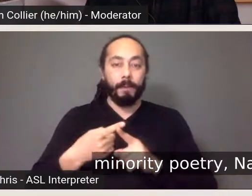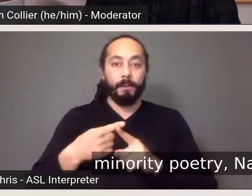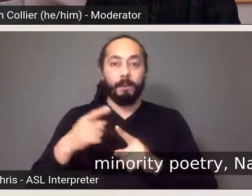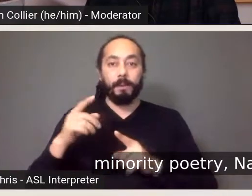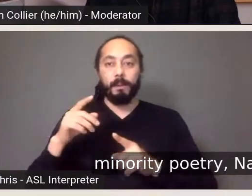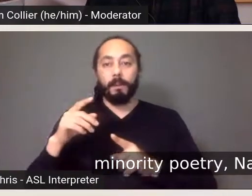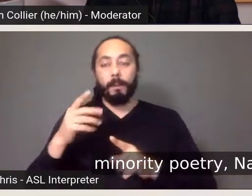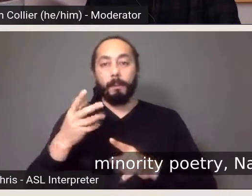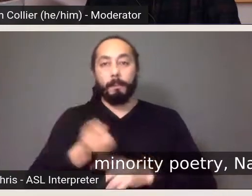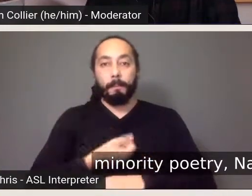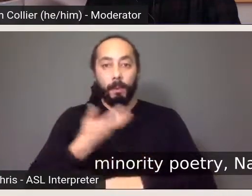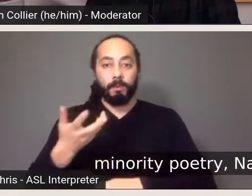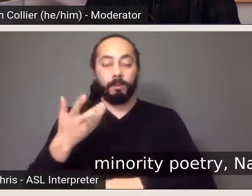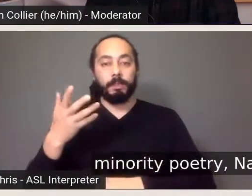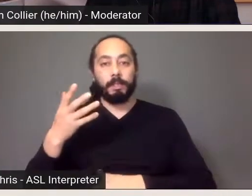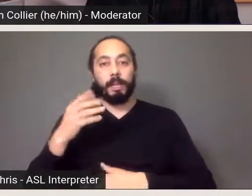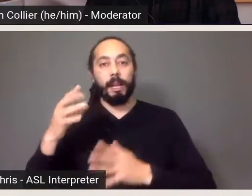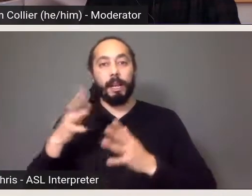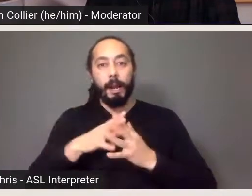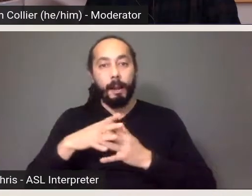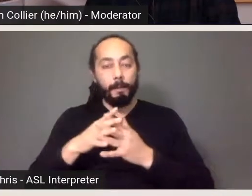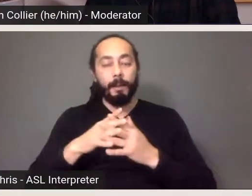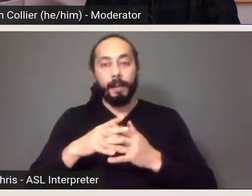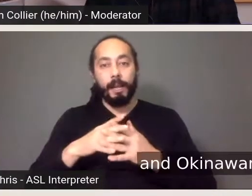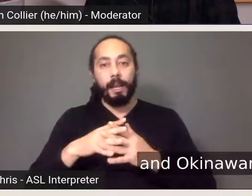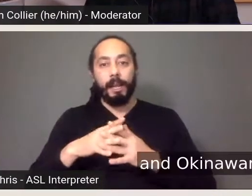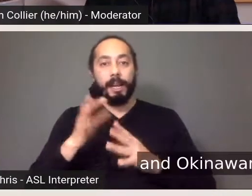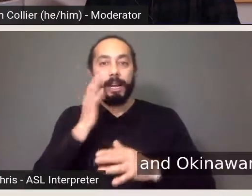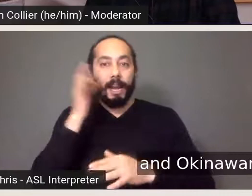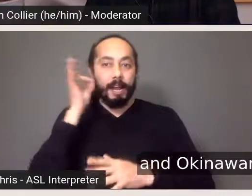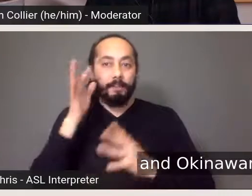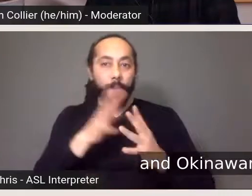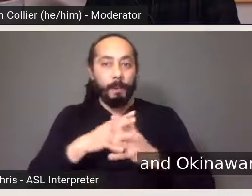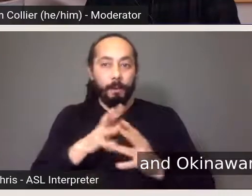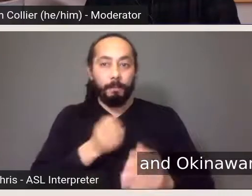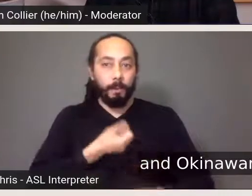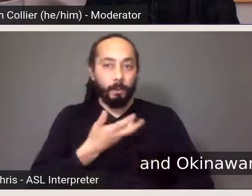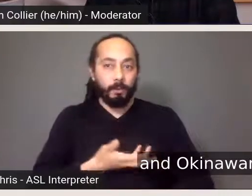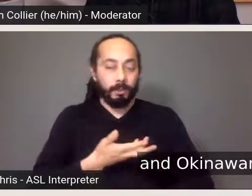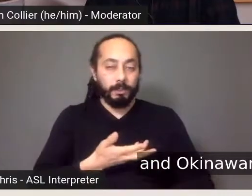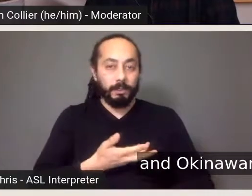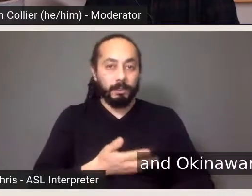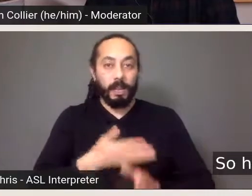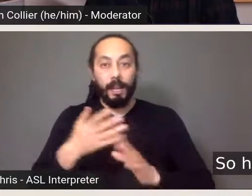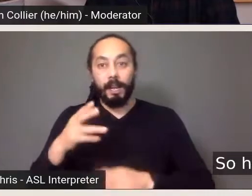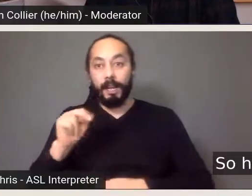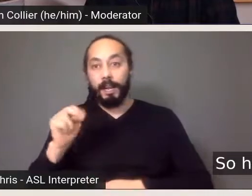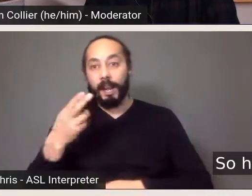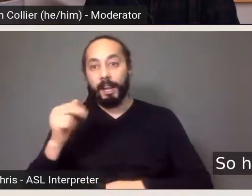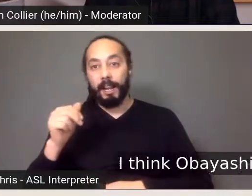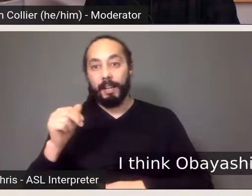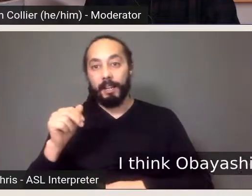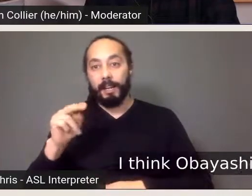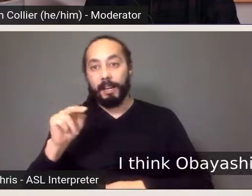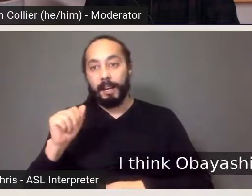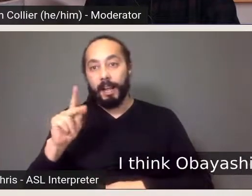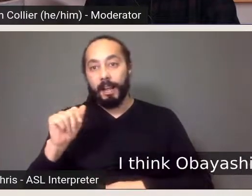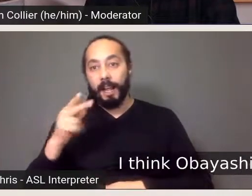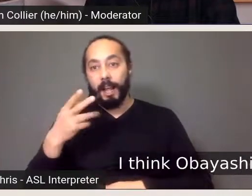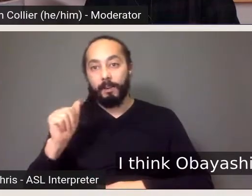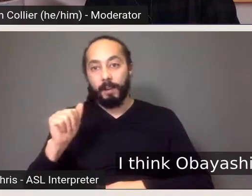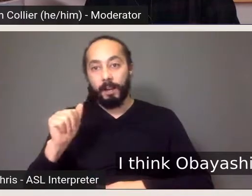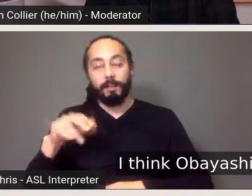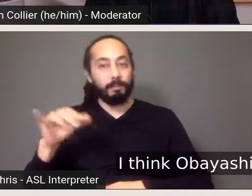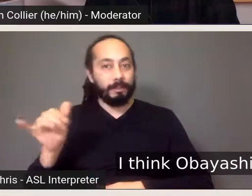poetry, Native American poetry, and Okinawan poetry as well. So he was, I think Obayashi